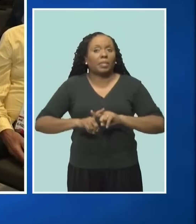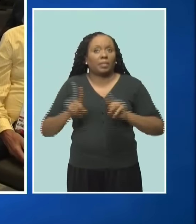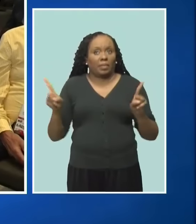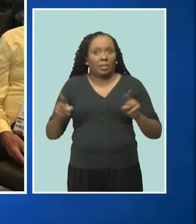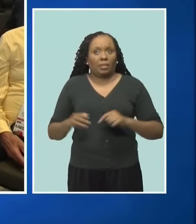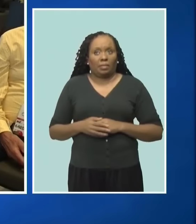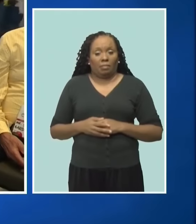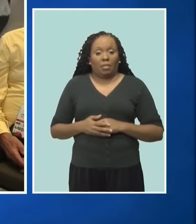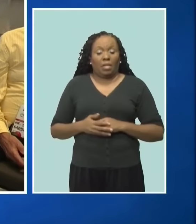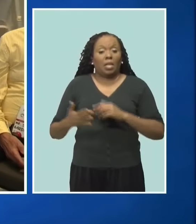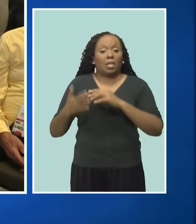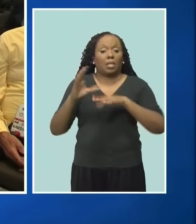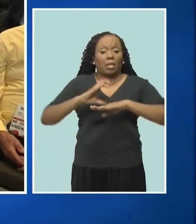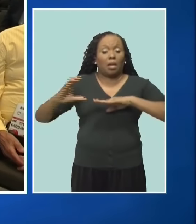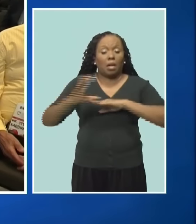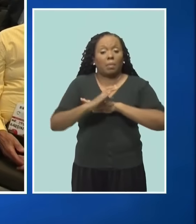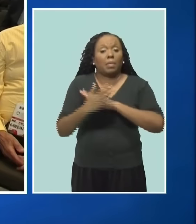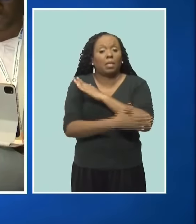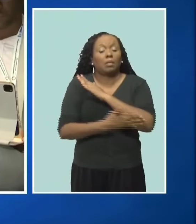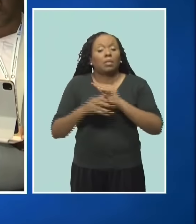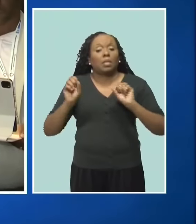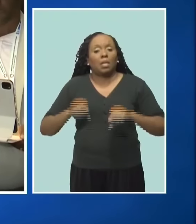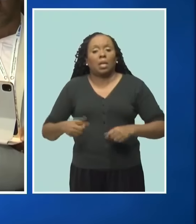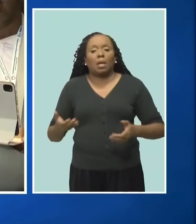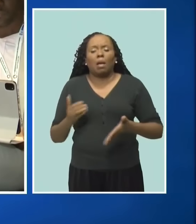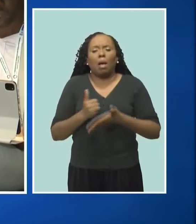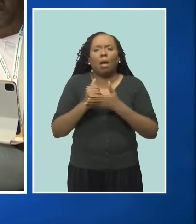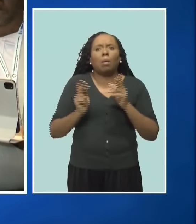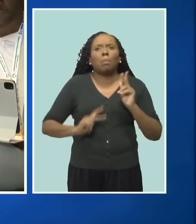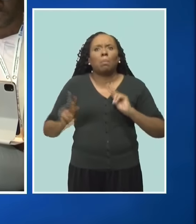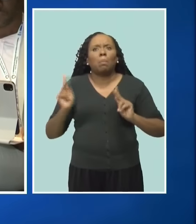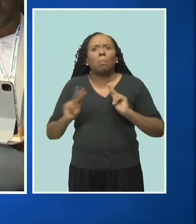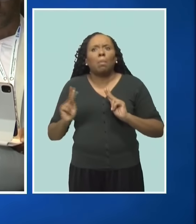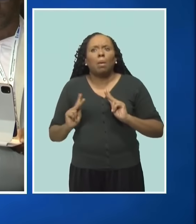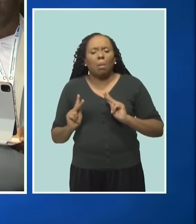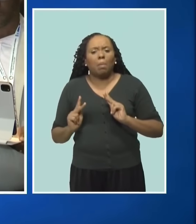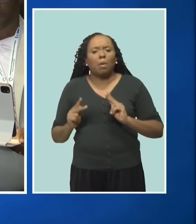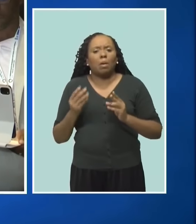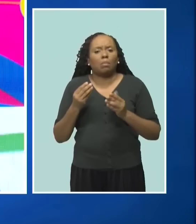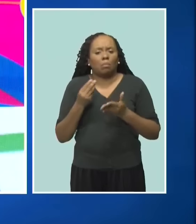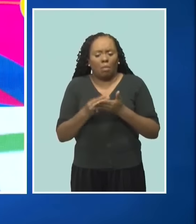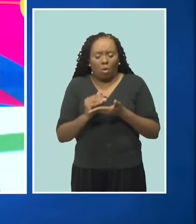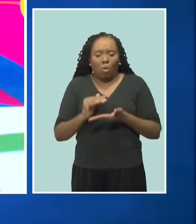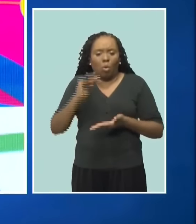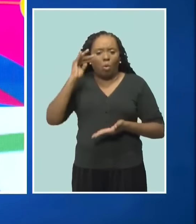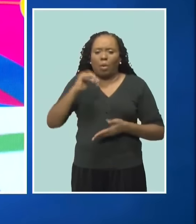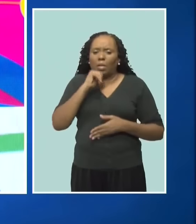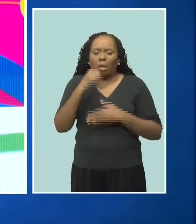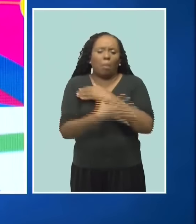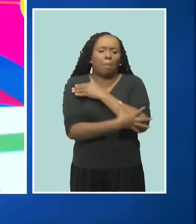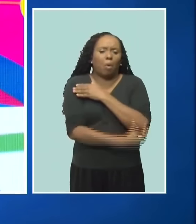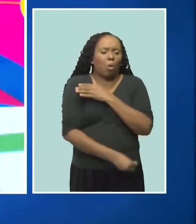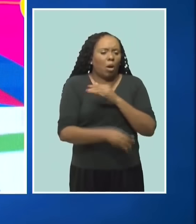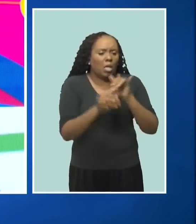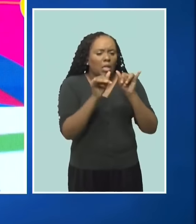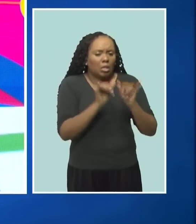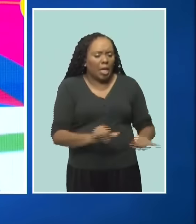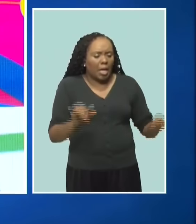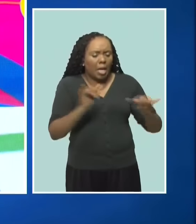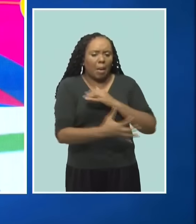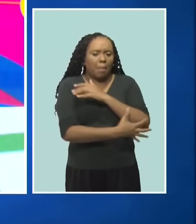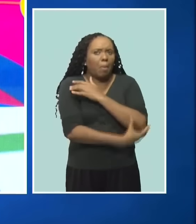in the region can do more to lift their people out of poverty, protect those who are already out, as well as create opportunities